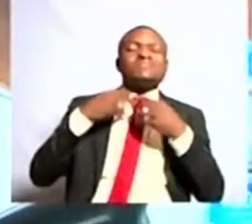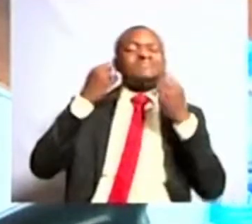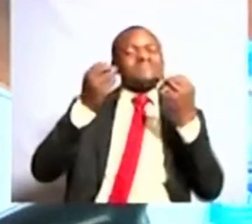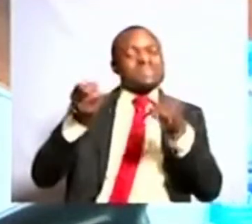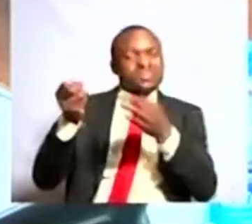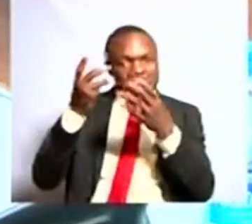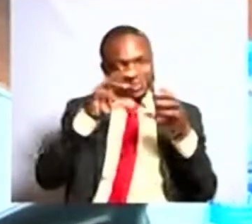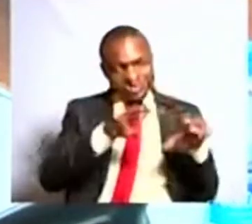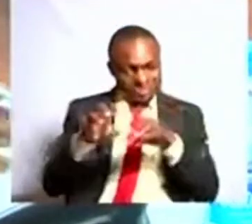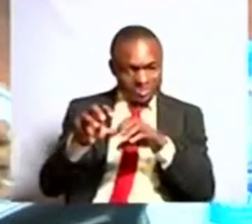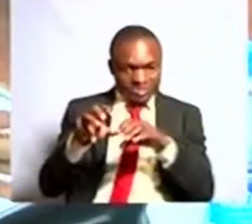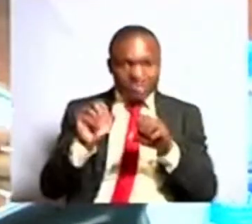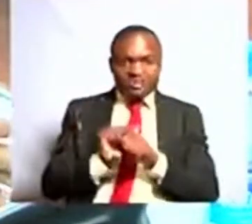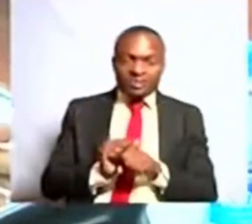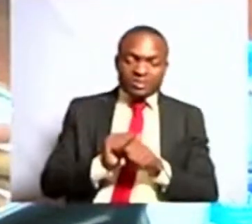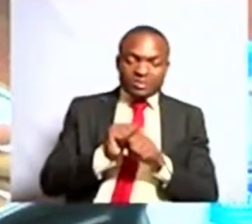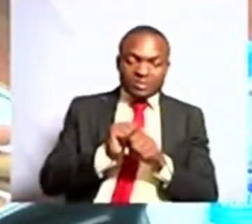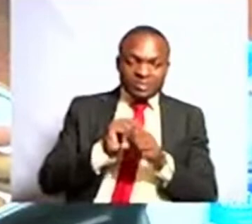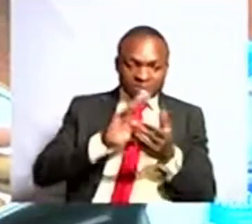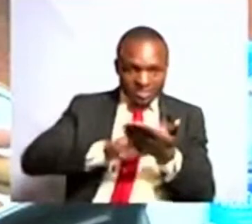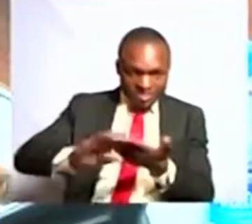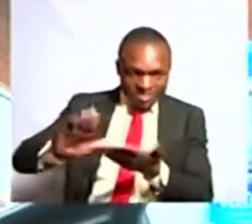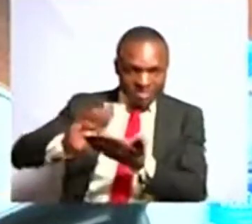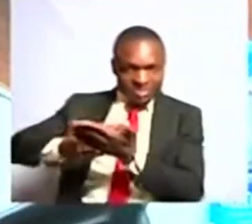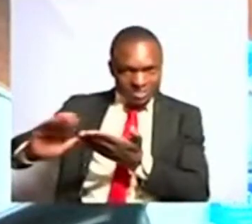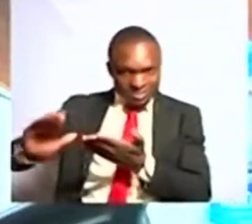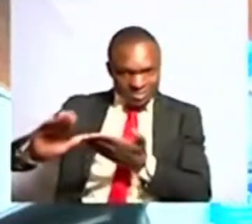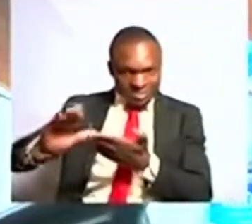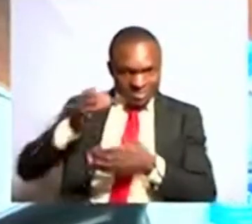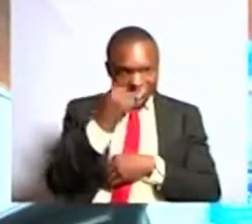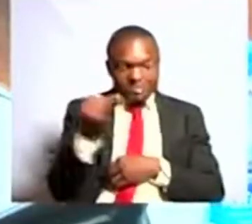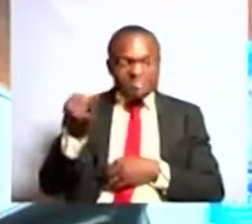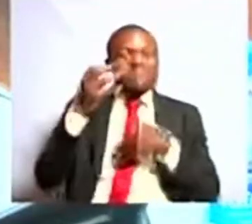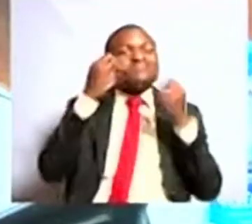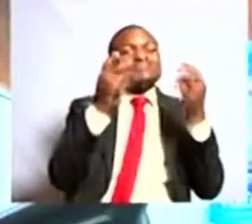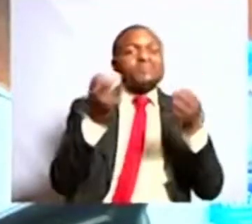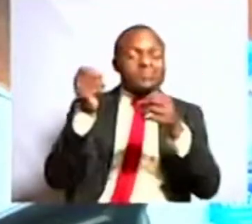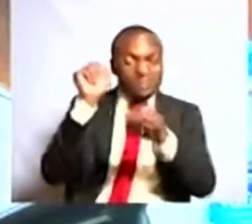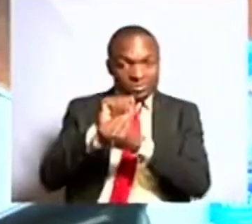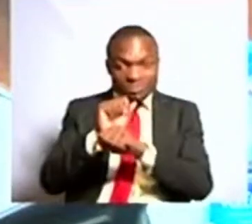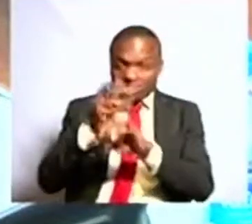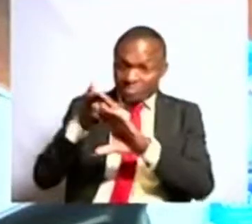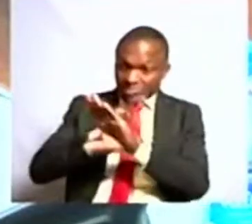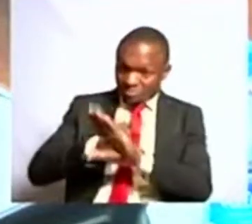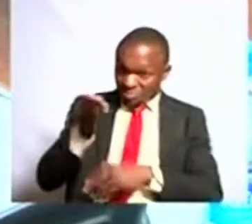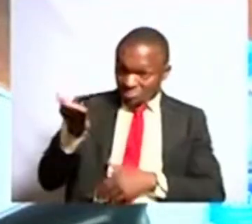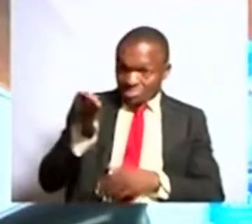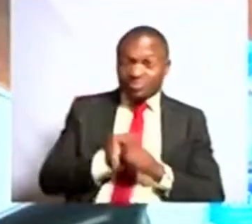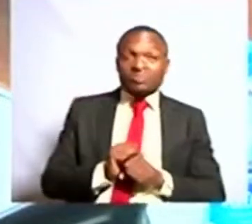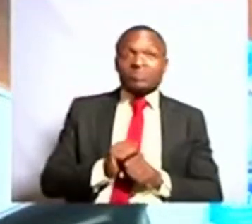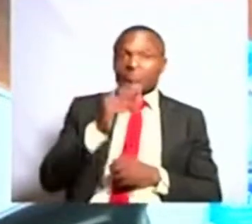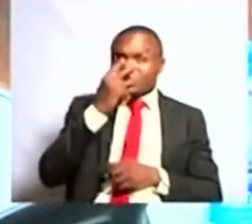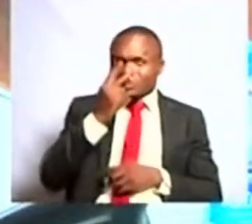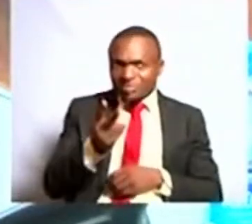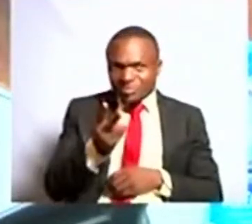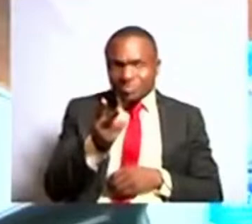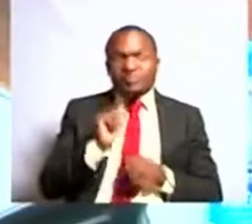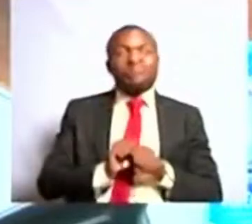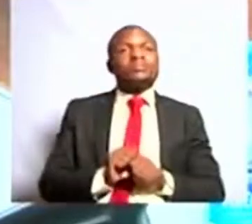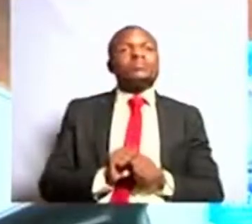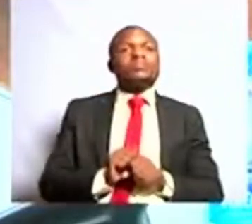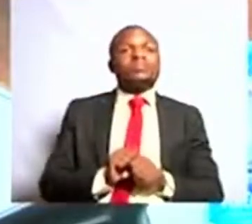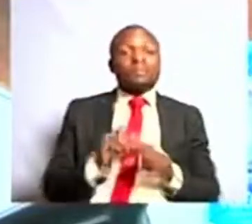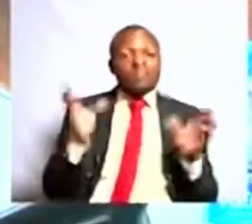do. Housekeeping matters. You have got a lot to do. There's a lot of work before you. We have seen from